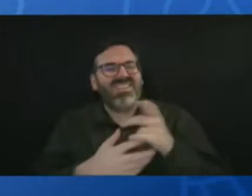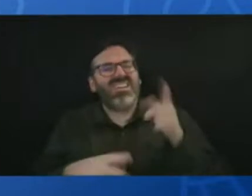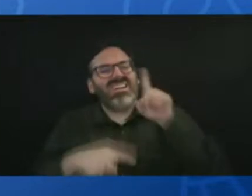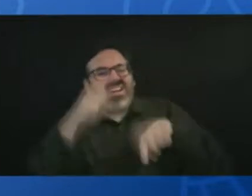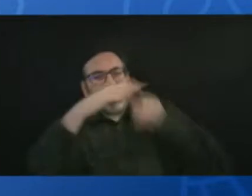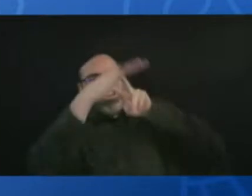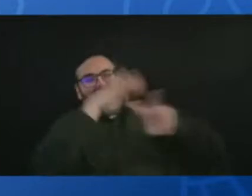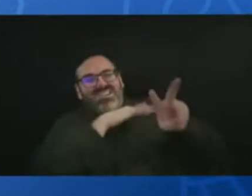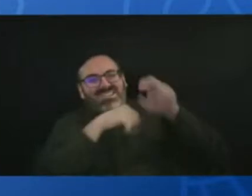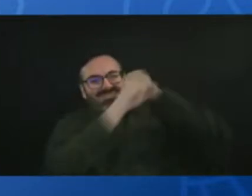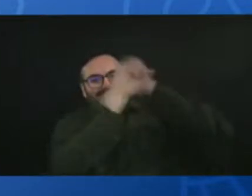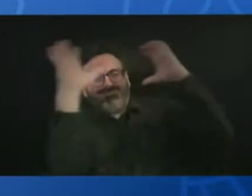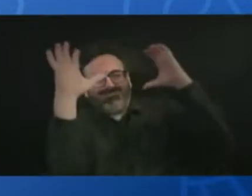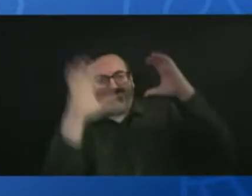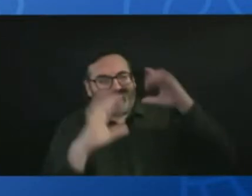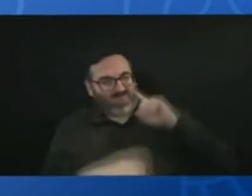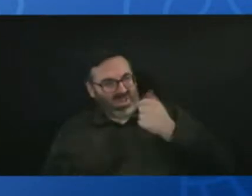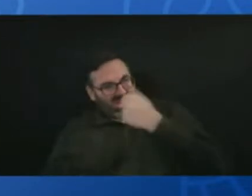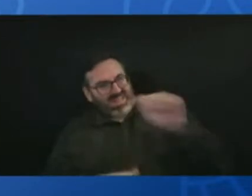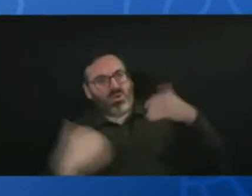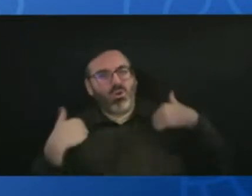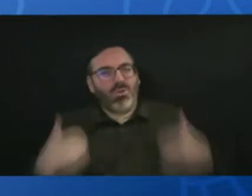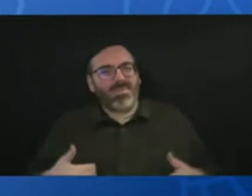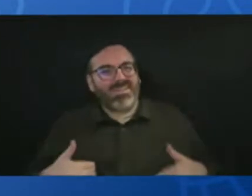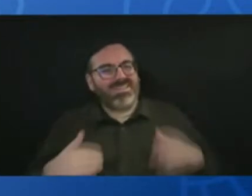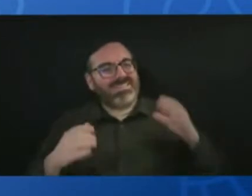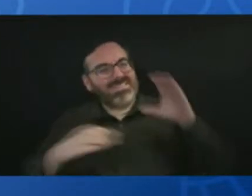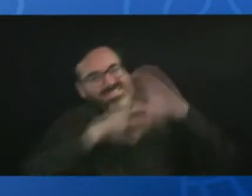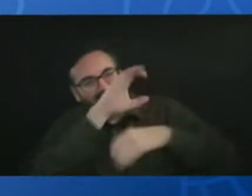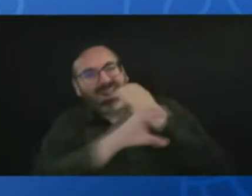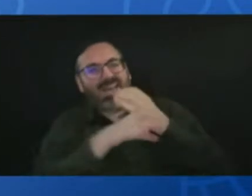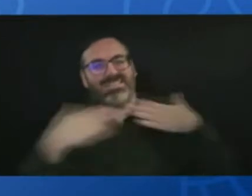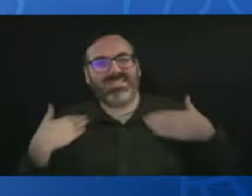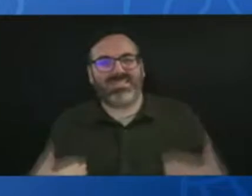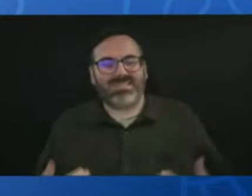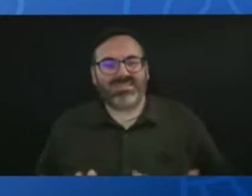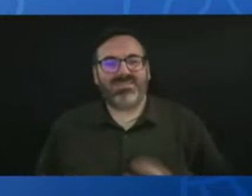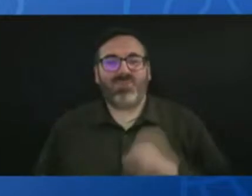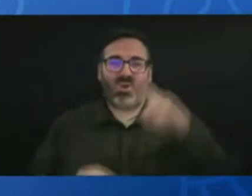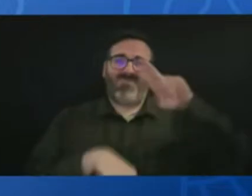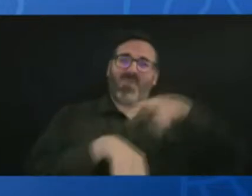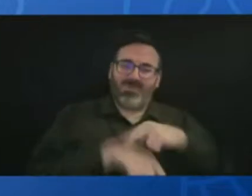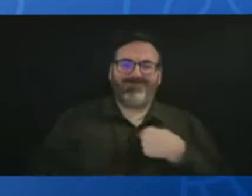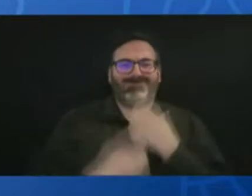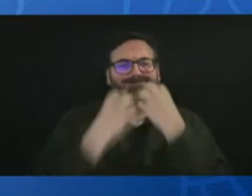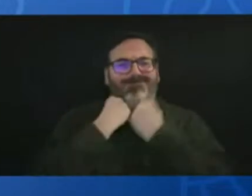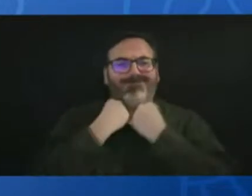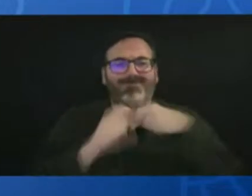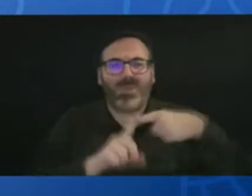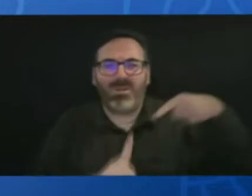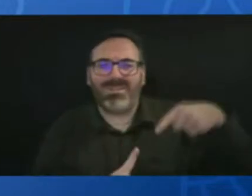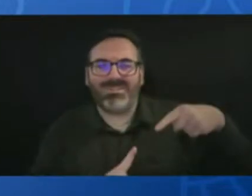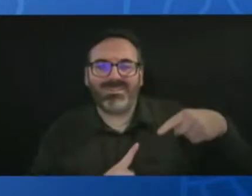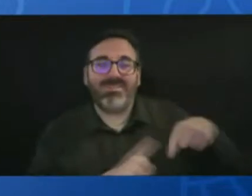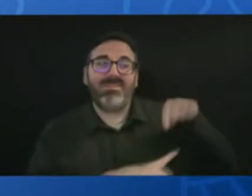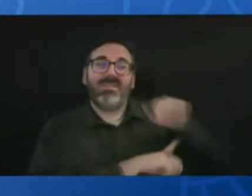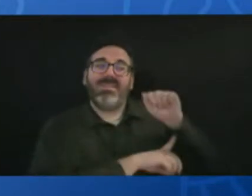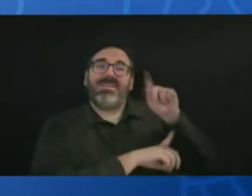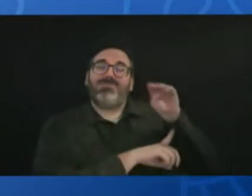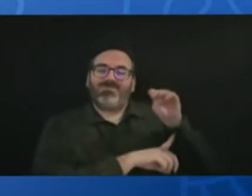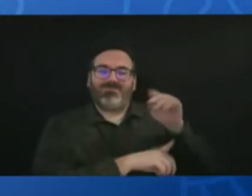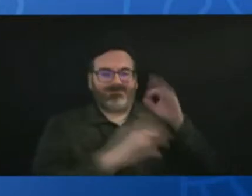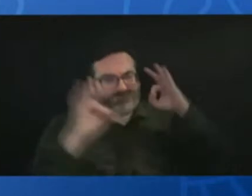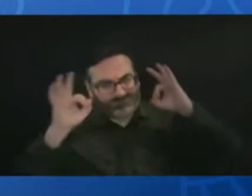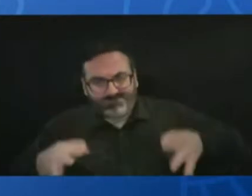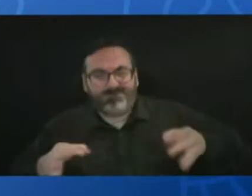So, of course, we care about this. This is why this administration has been determined and has been focused on changing that